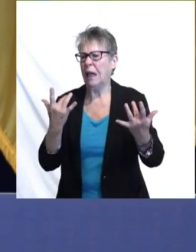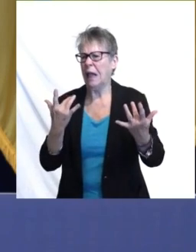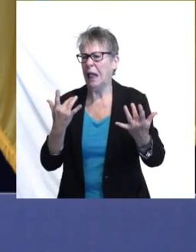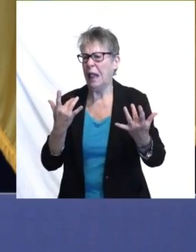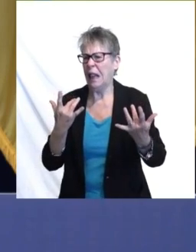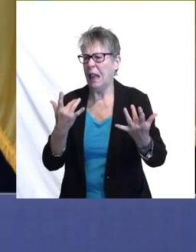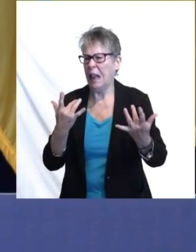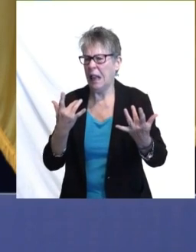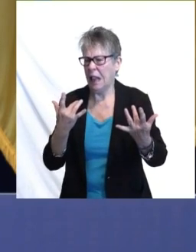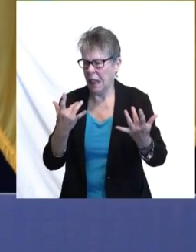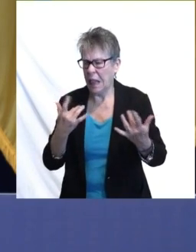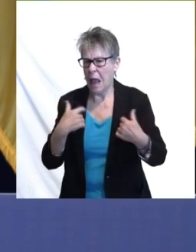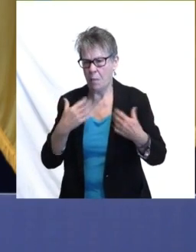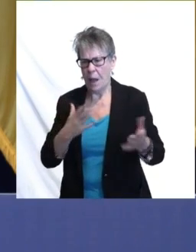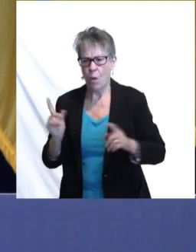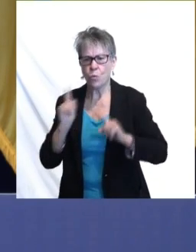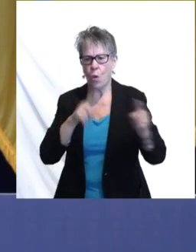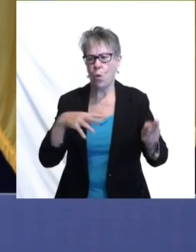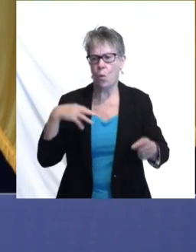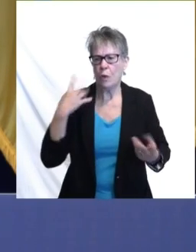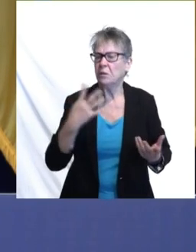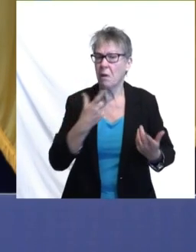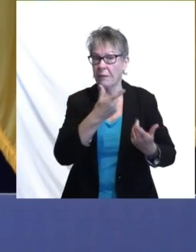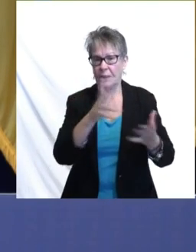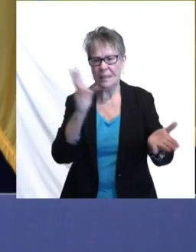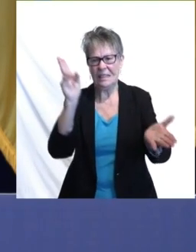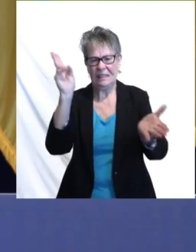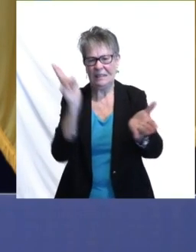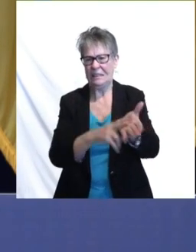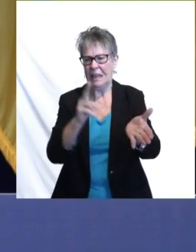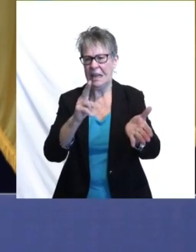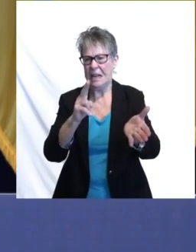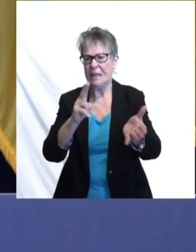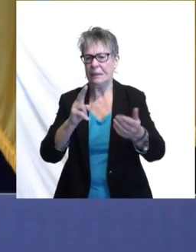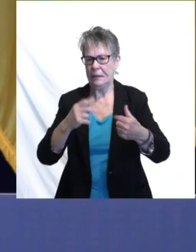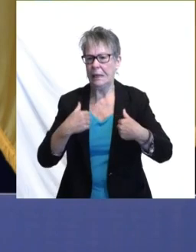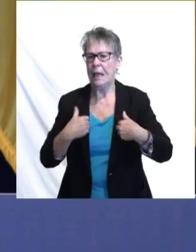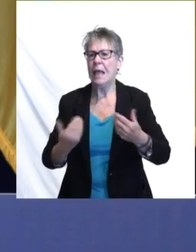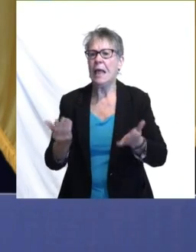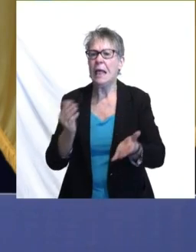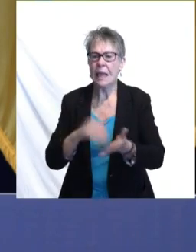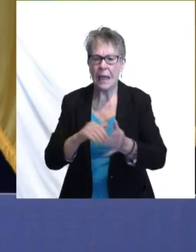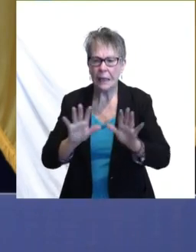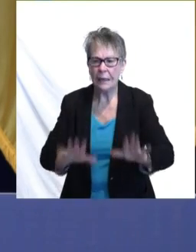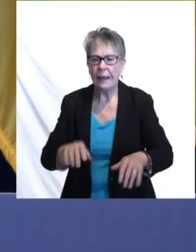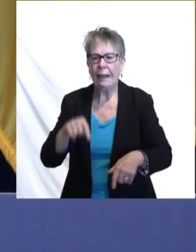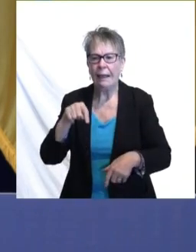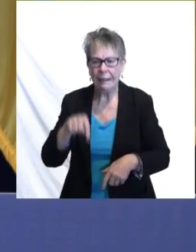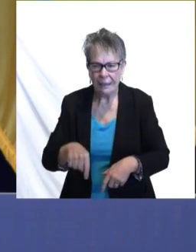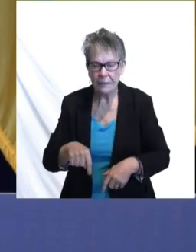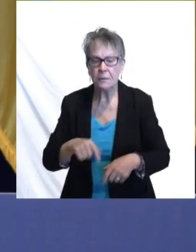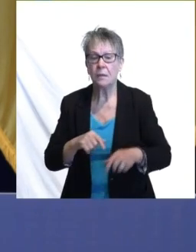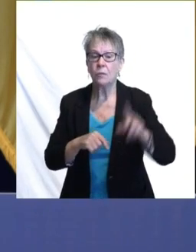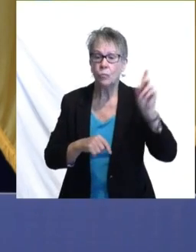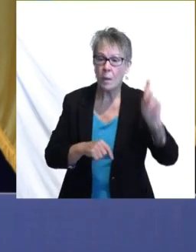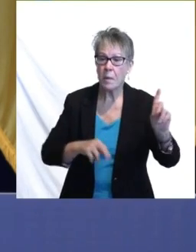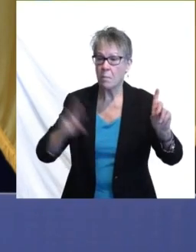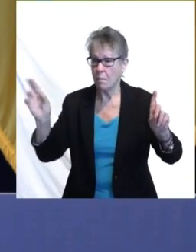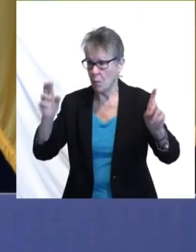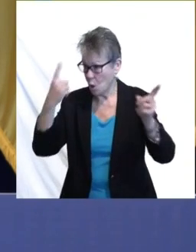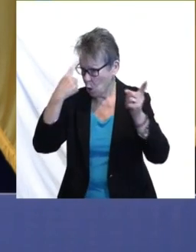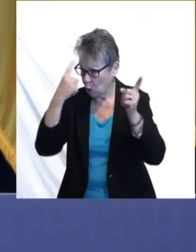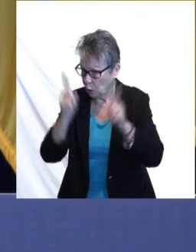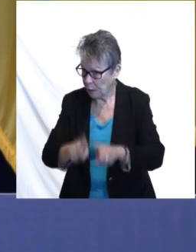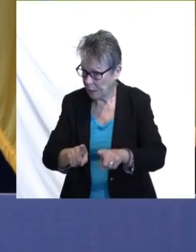this is I've said it before, but it bears repeating. First of all, it's bipartisan, and folks, instead of threatening